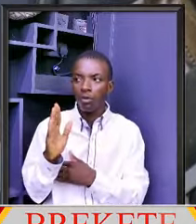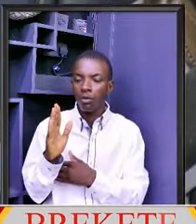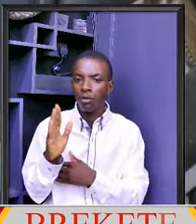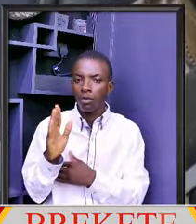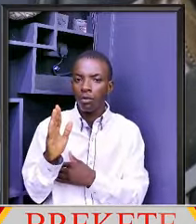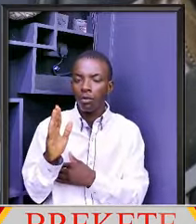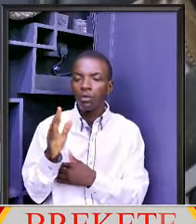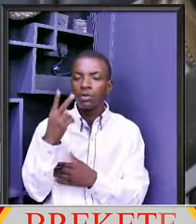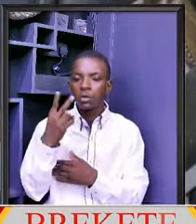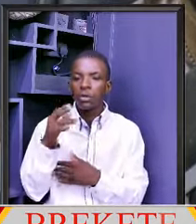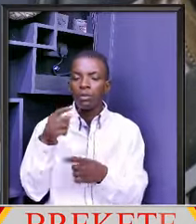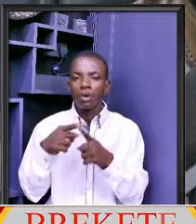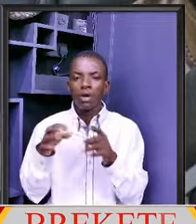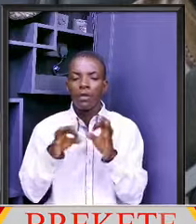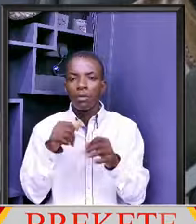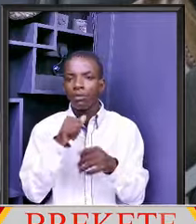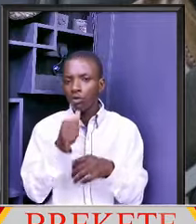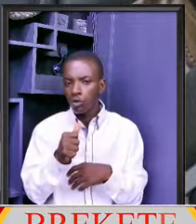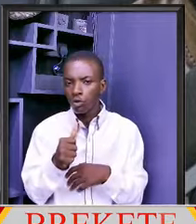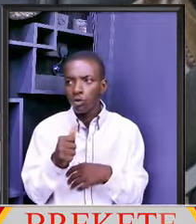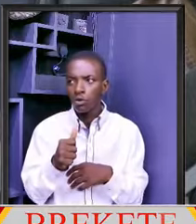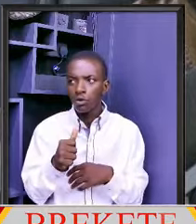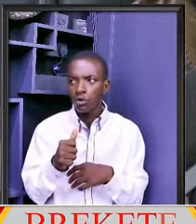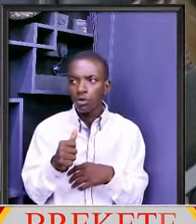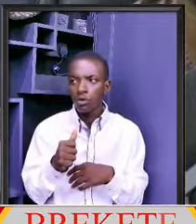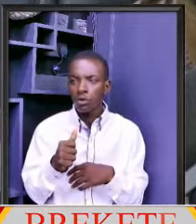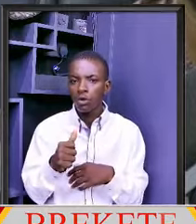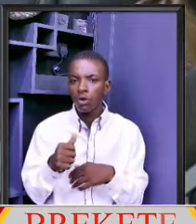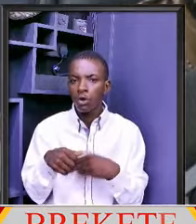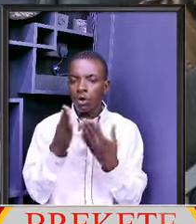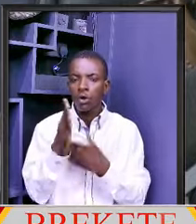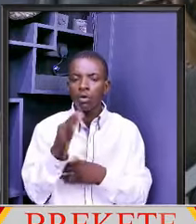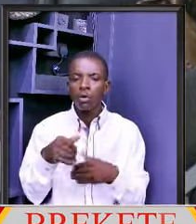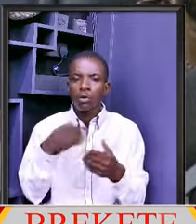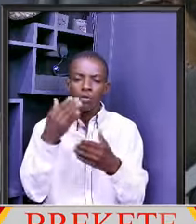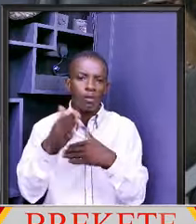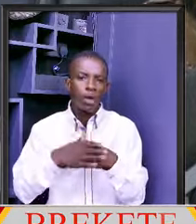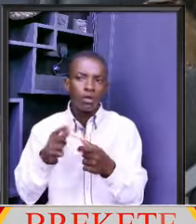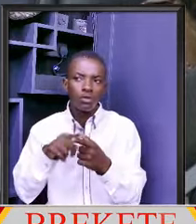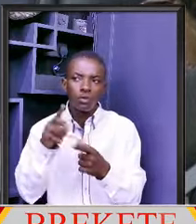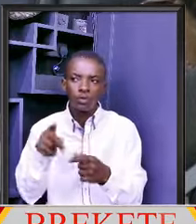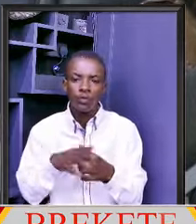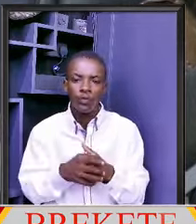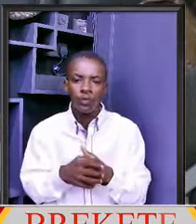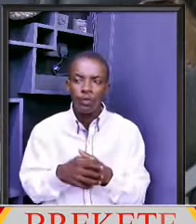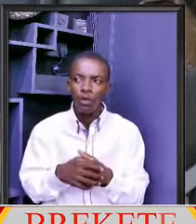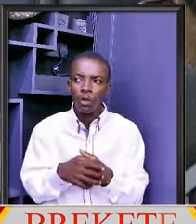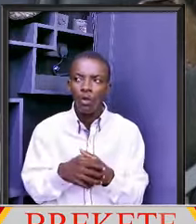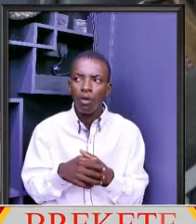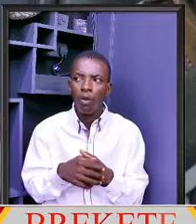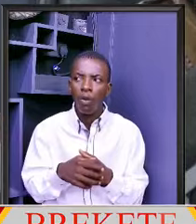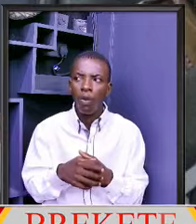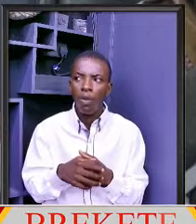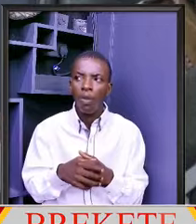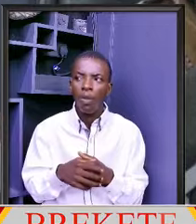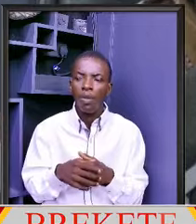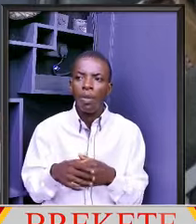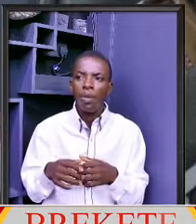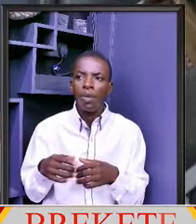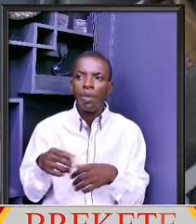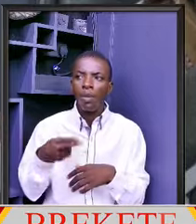I have not, whatever I take from me, God will give it back to me. And Hassan said to him, he said, Pius, you are the